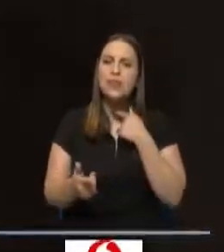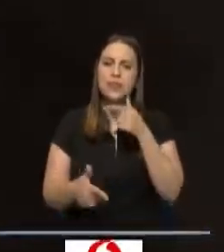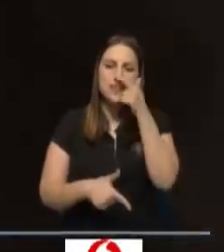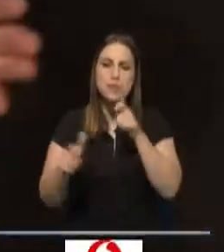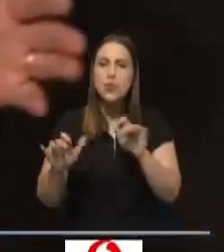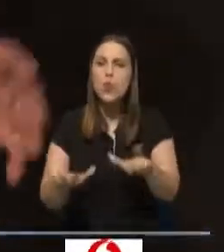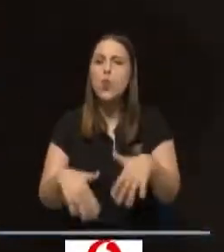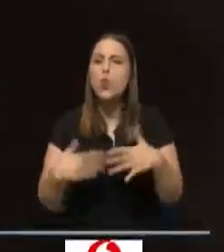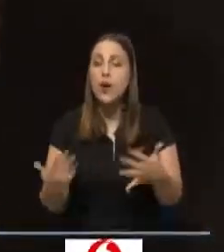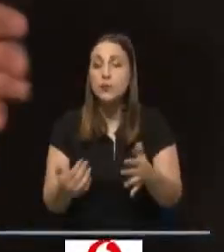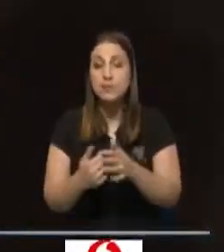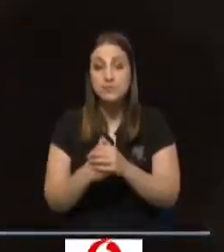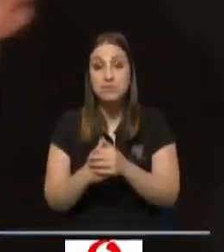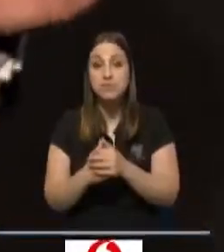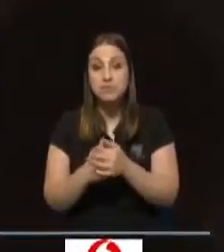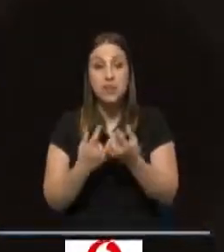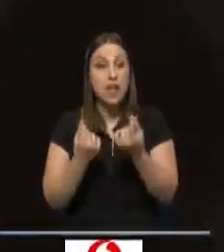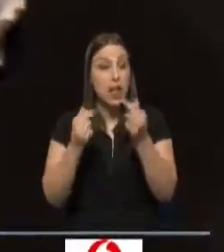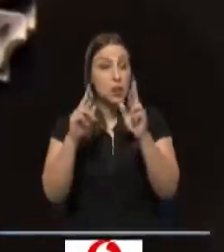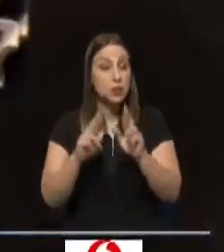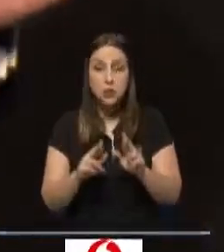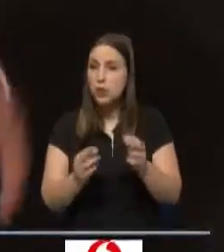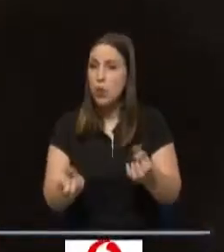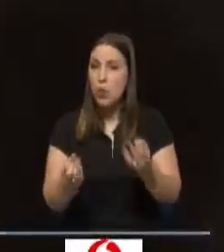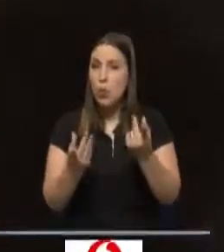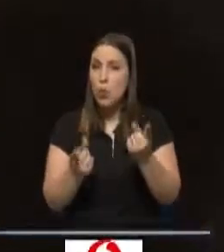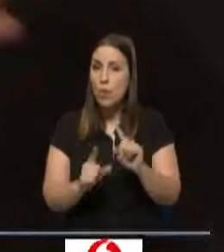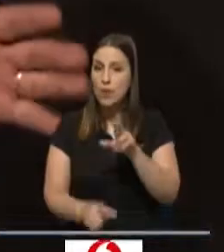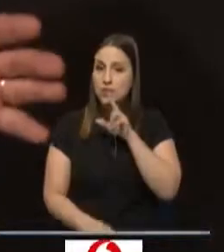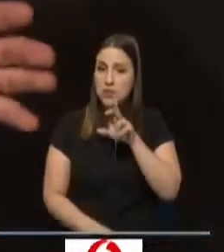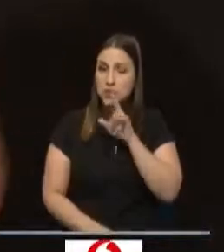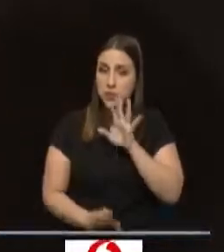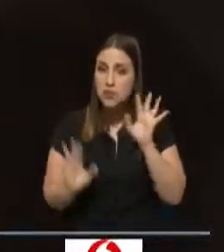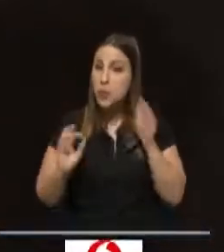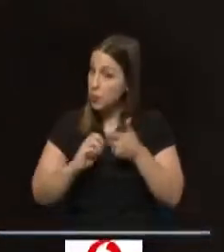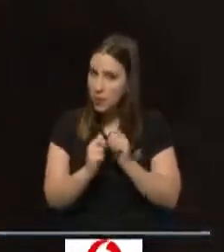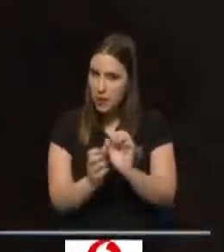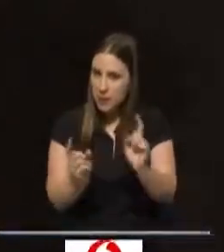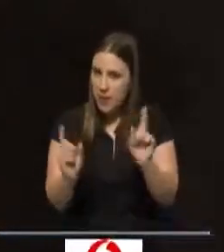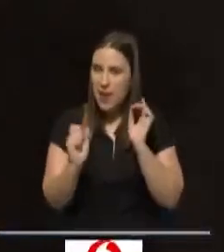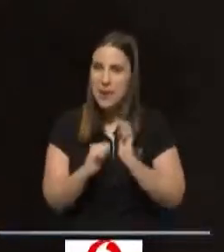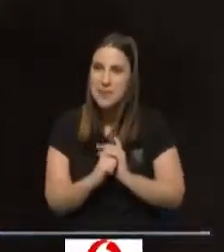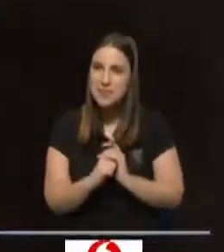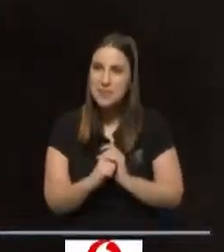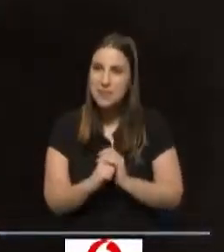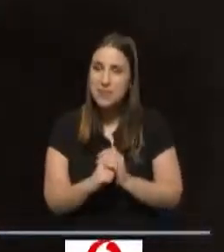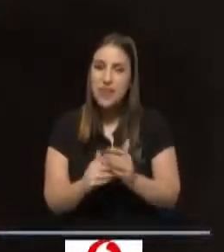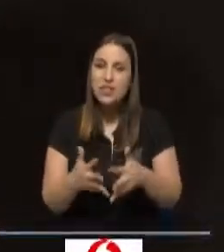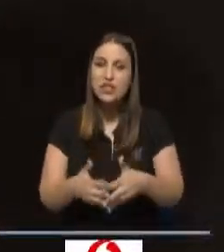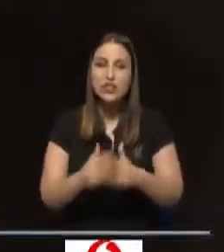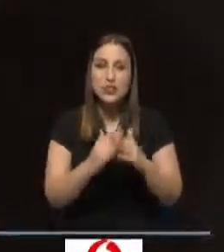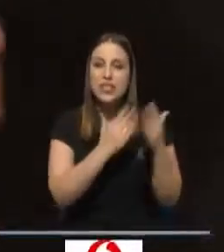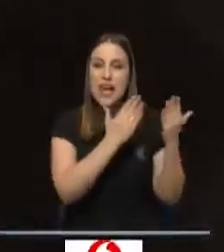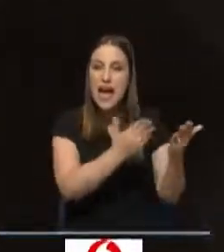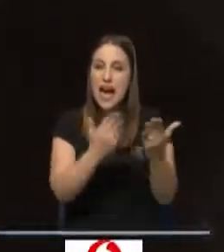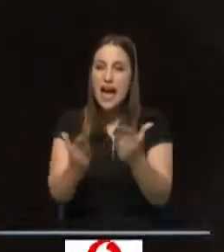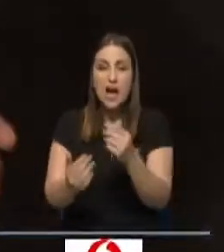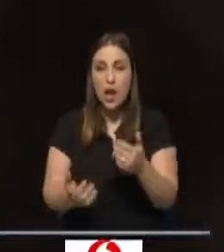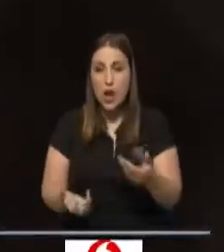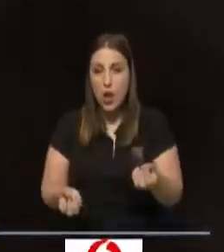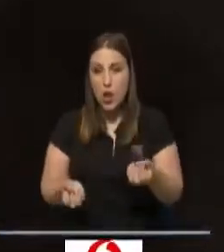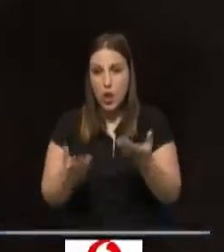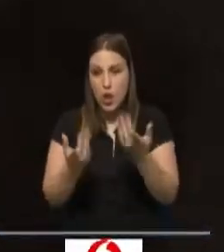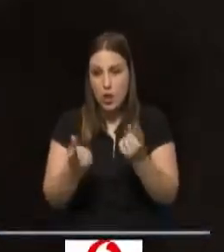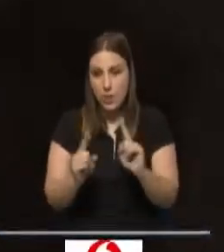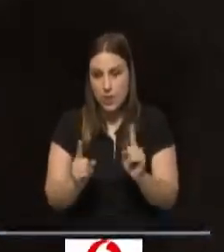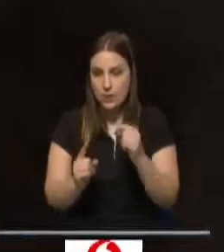for digitalization. Curiously, pricing is not a problem. The availability of infrastructures and